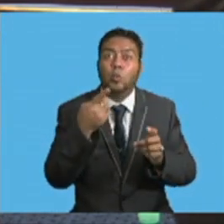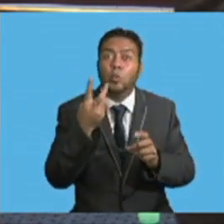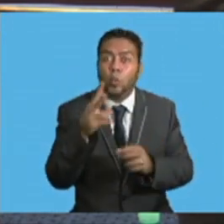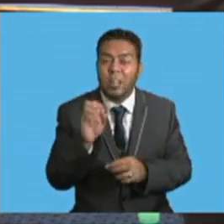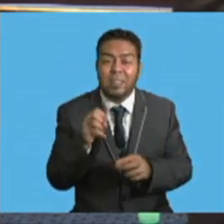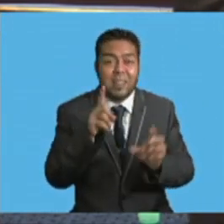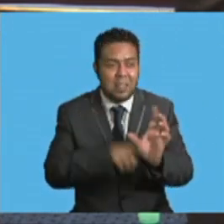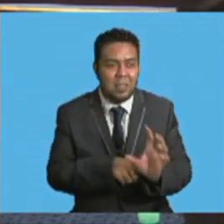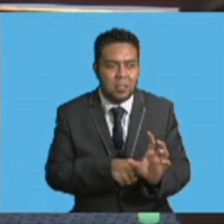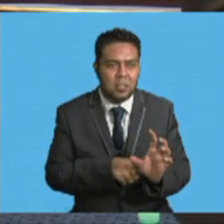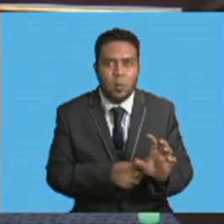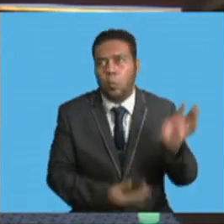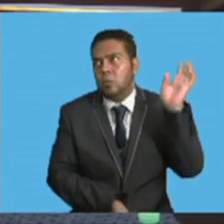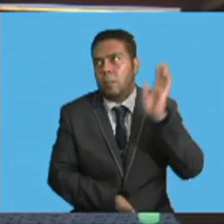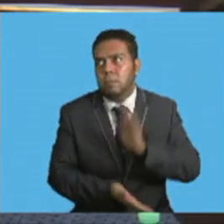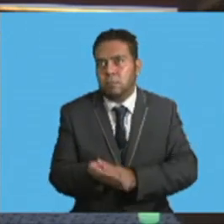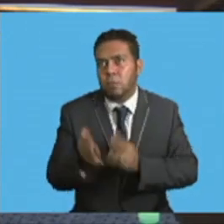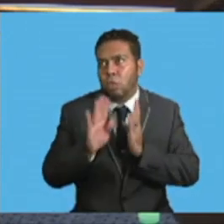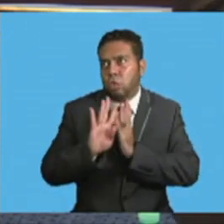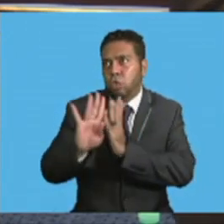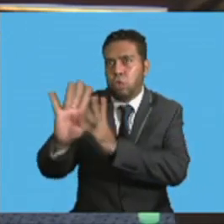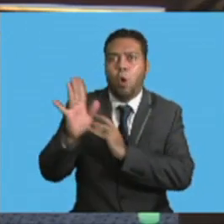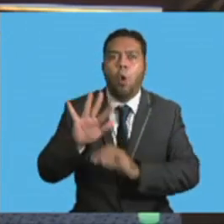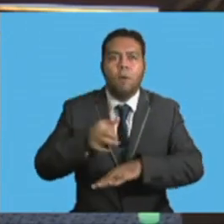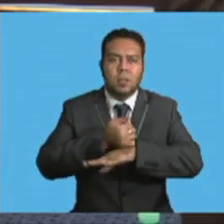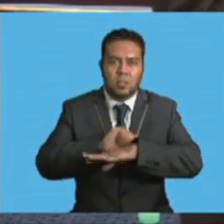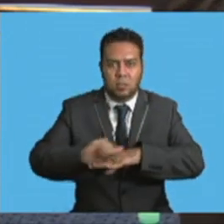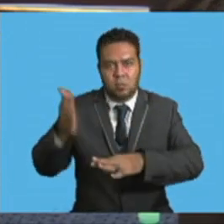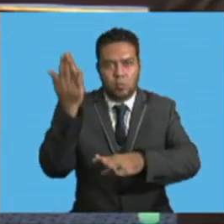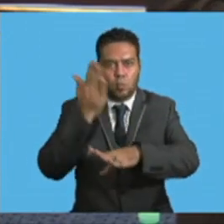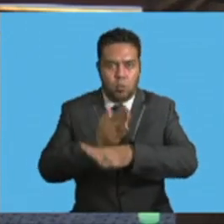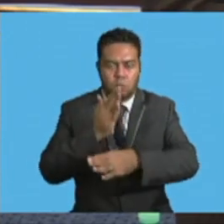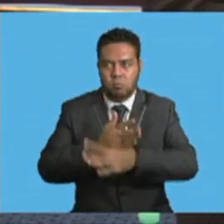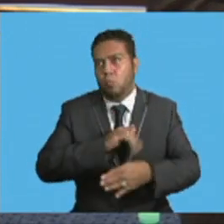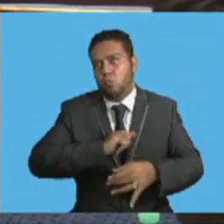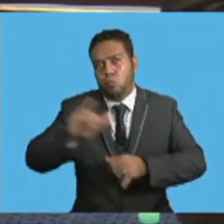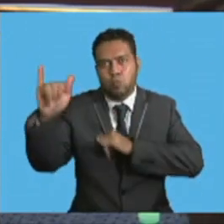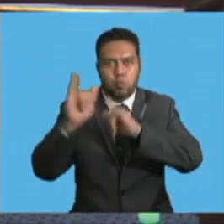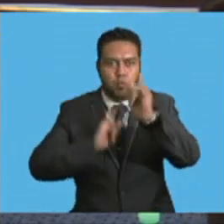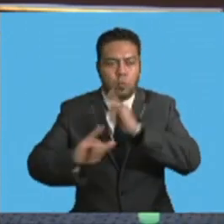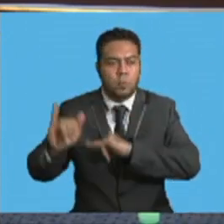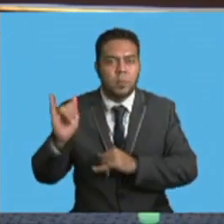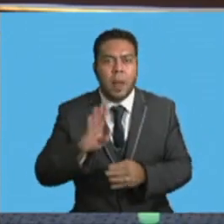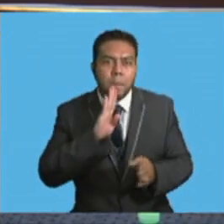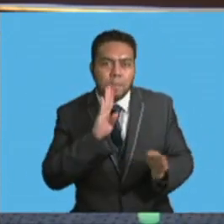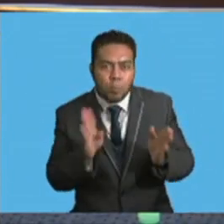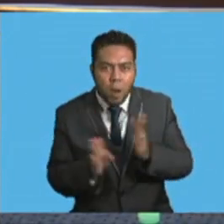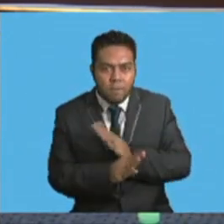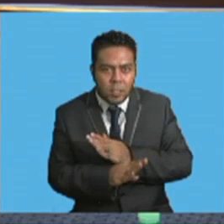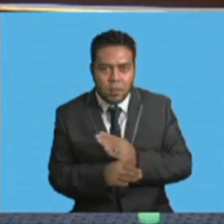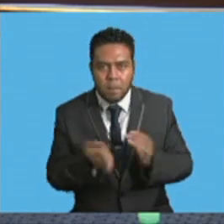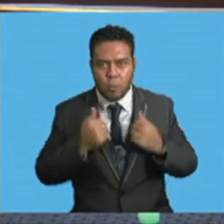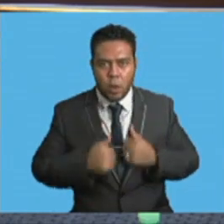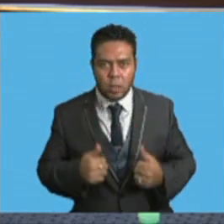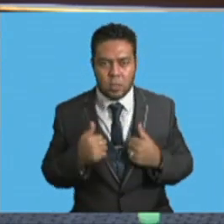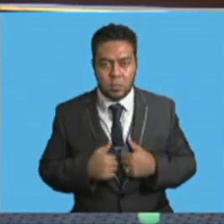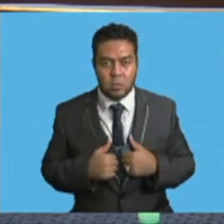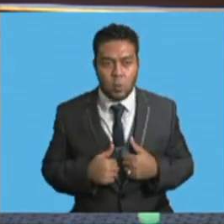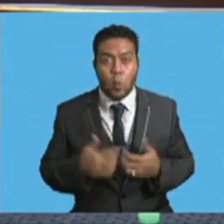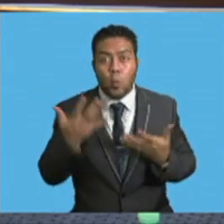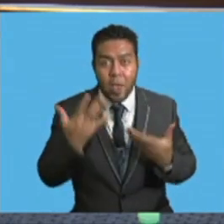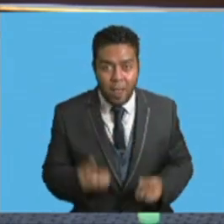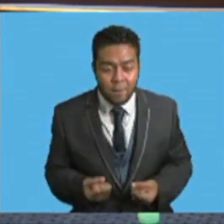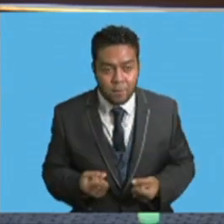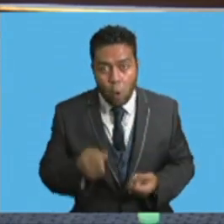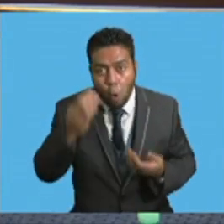leaving in droves for overseas, predominantly, then also into the private practice locally. We have, Honorable